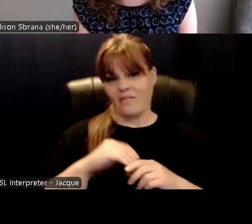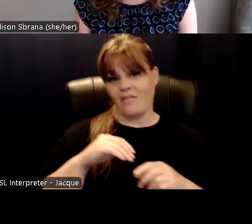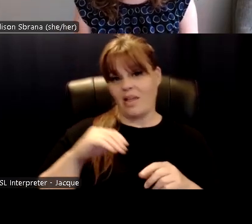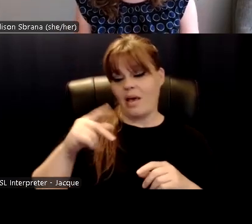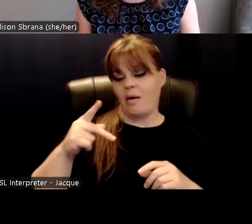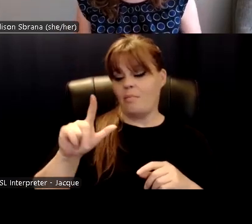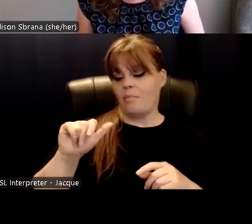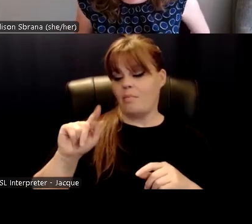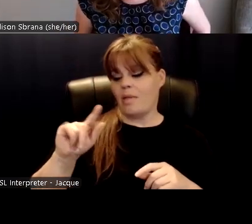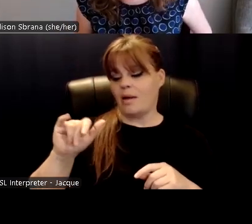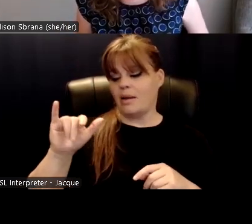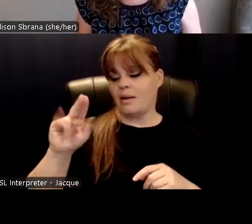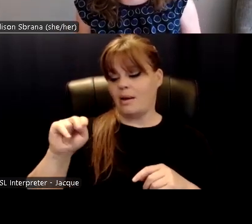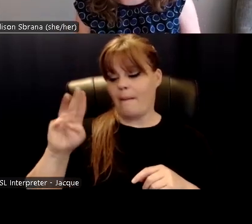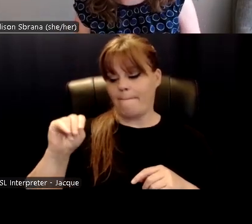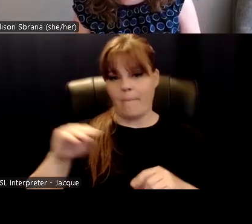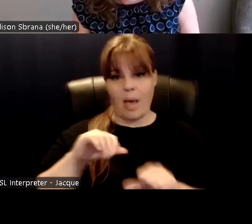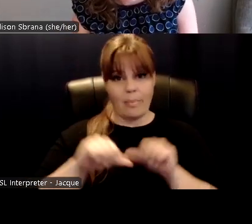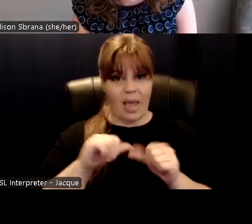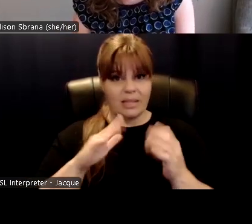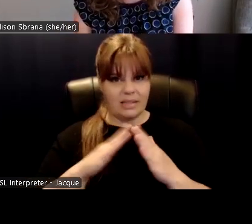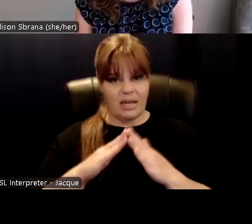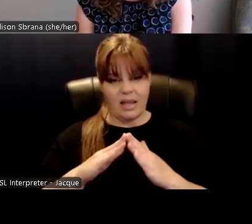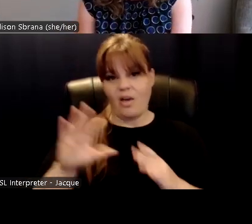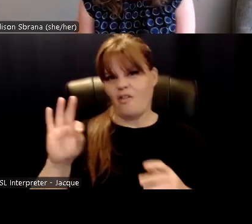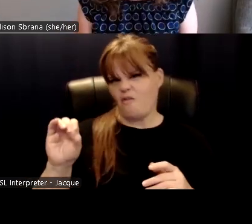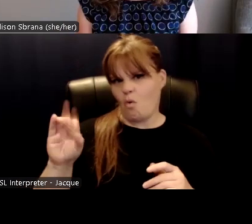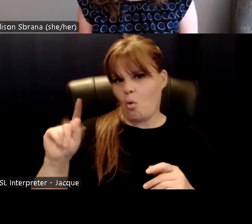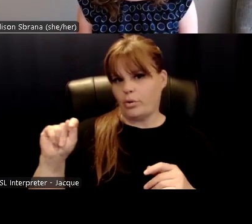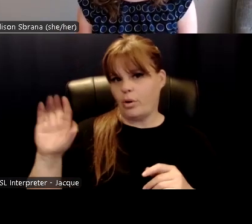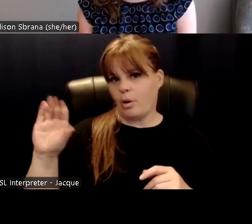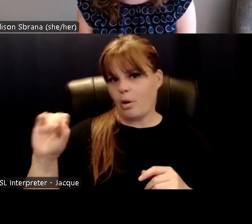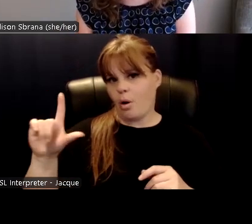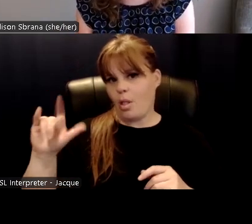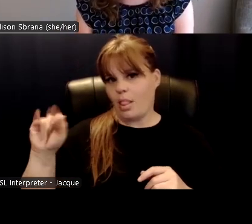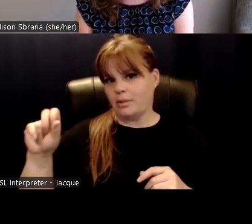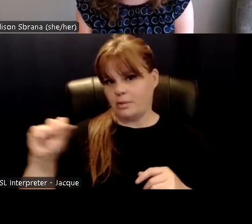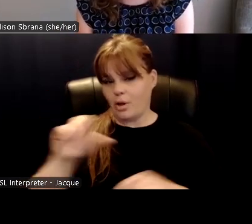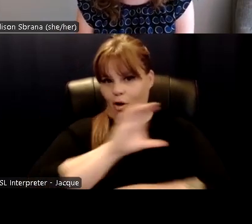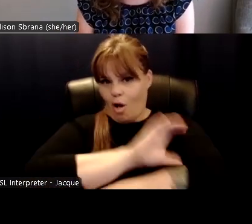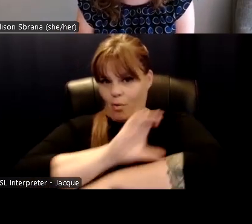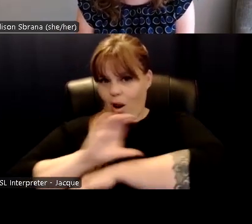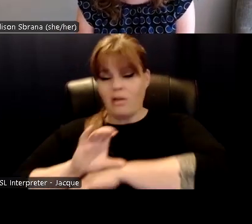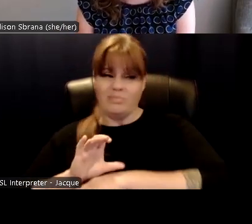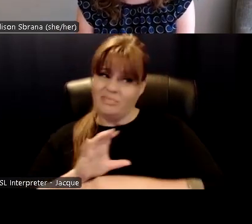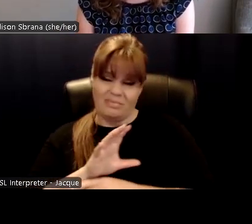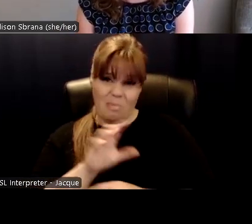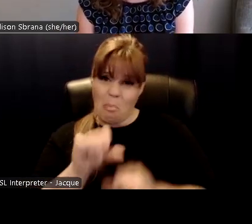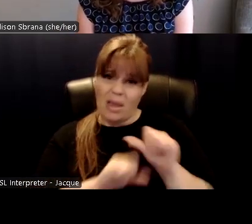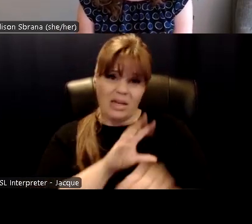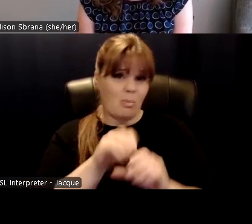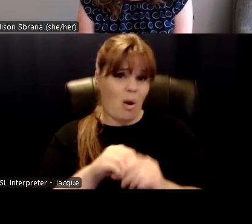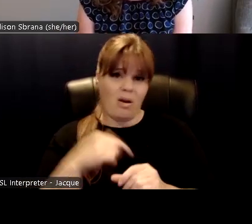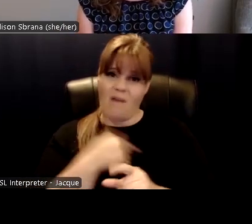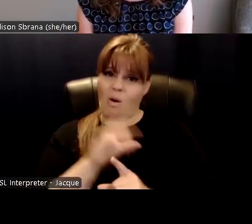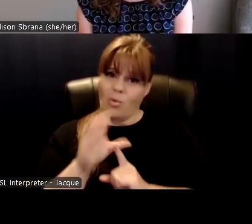in Fort Collins, Colorado, and biking is part of our culture and our infrastructure here. But I hadn't been